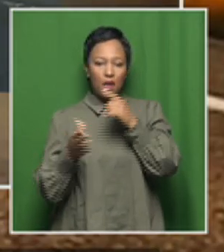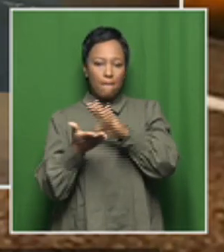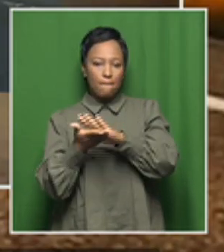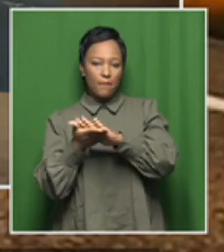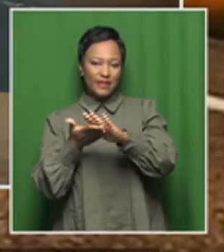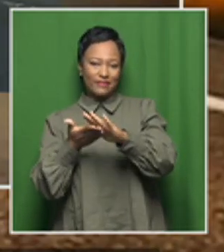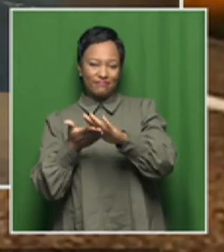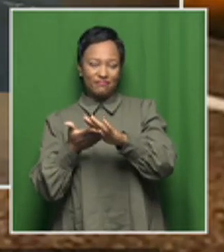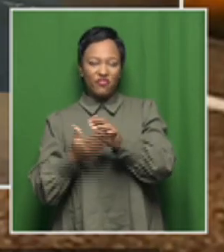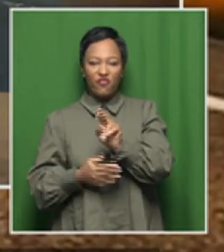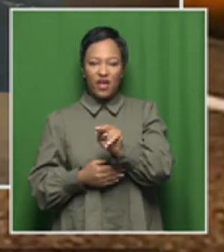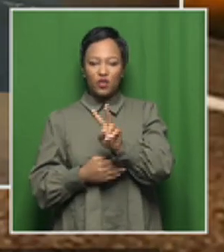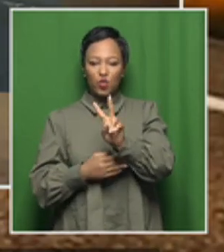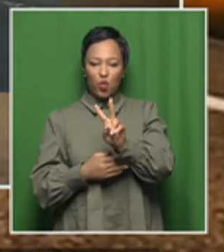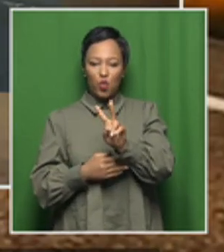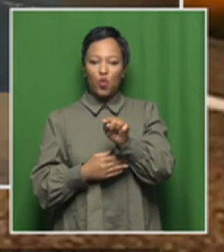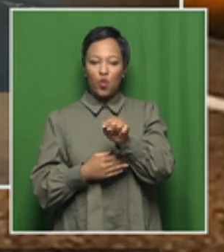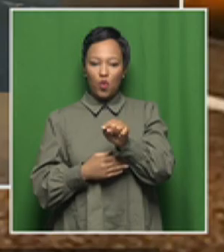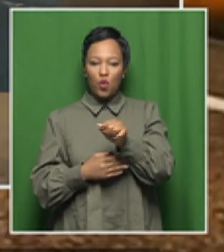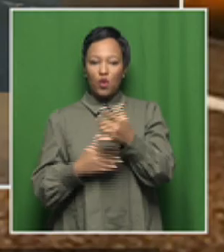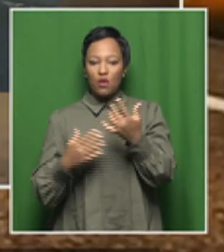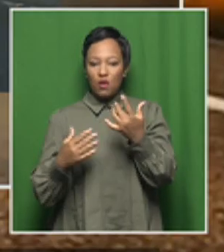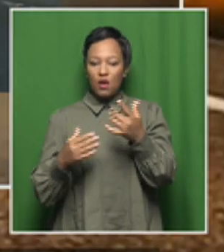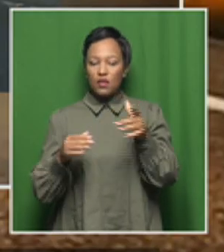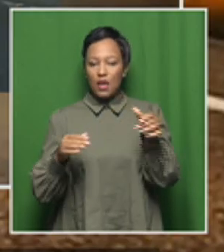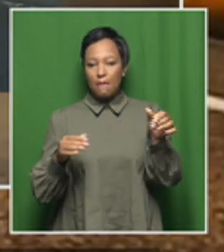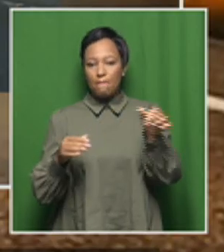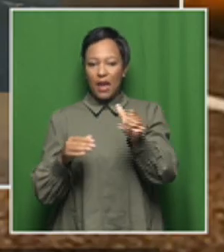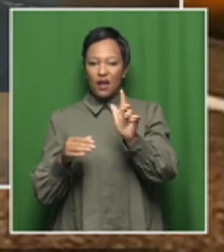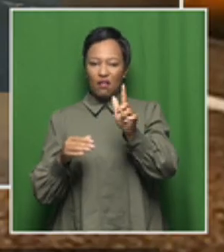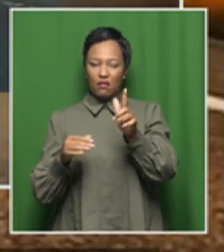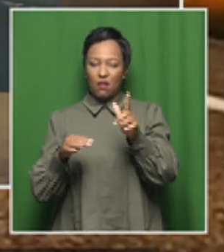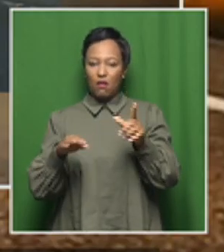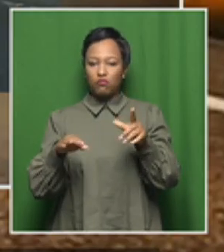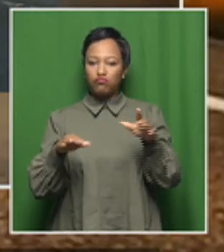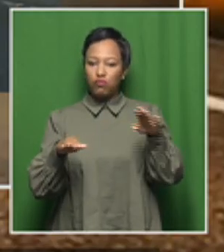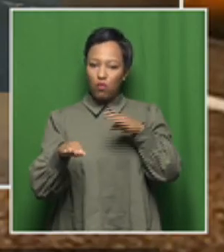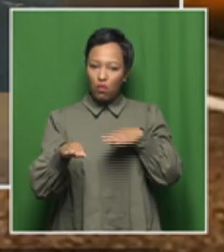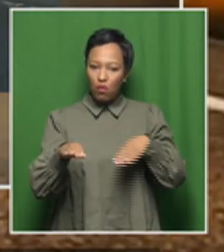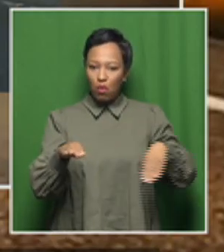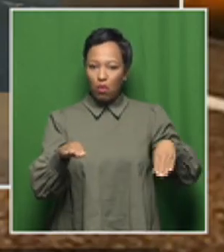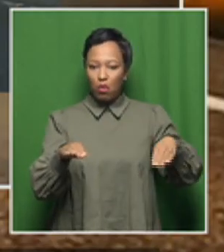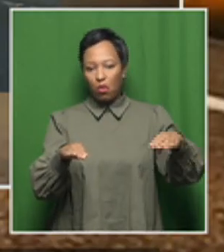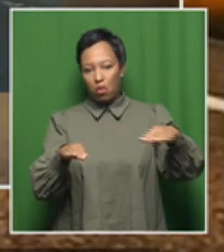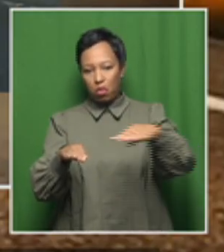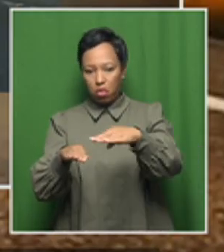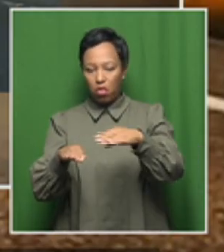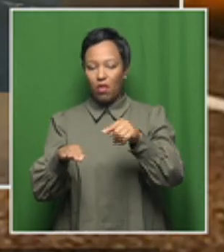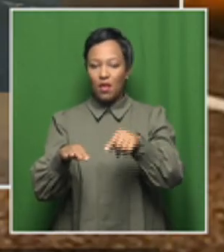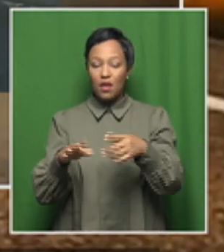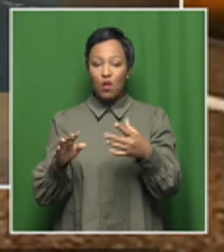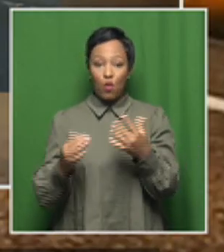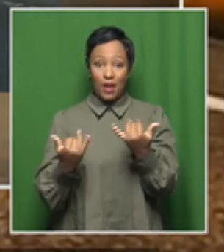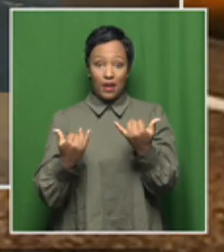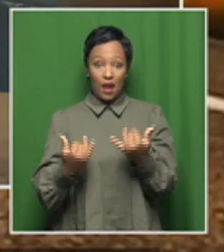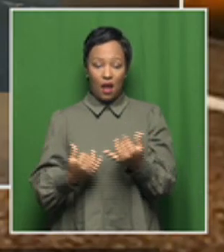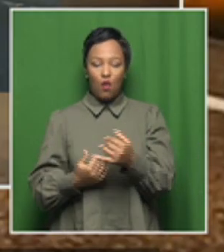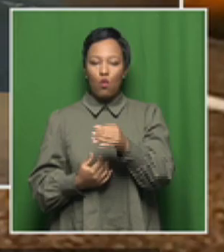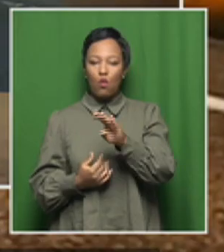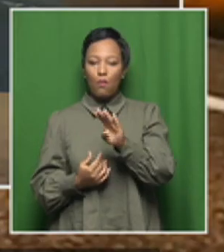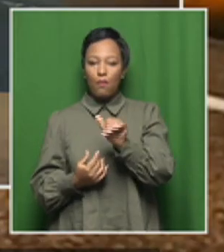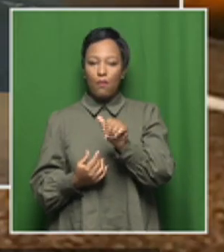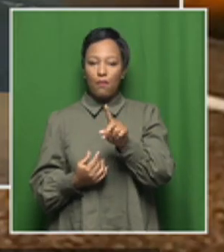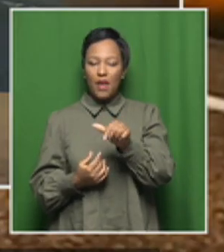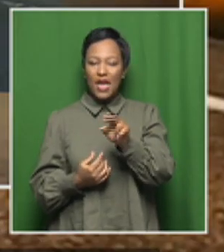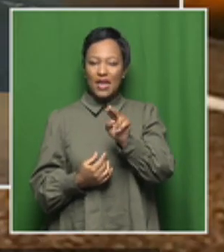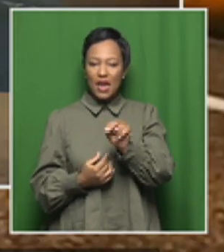and down through the R300 and then back onto Baden-Powell down through the Belter Frieden area. So Baden-Powell closed at Monmouth BC. Very sandy as well